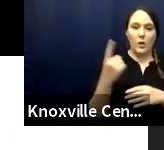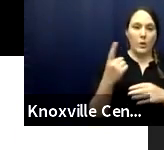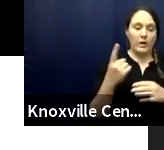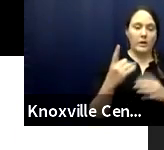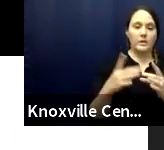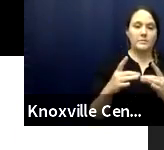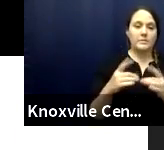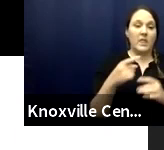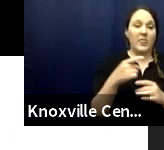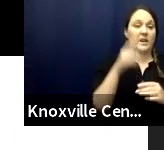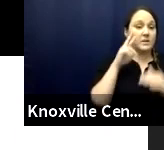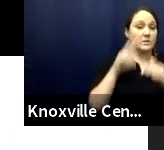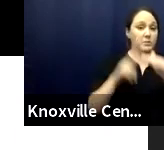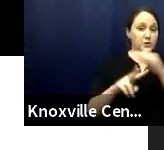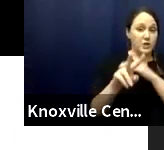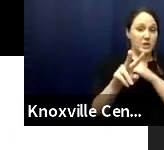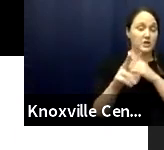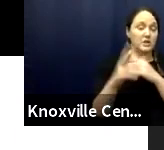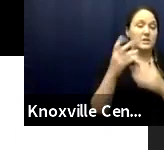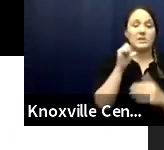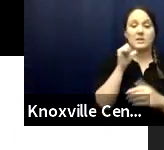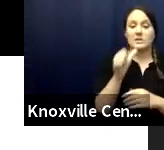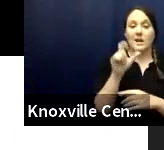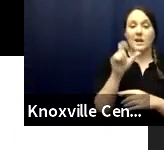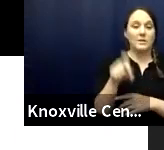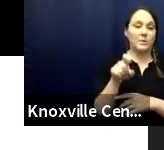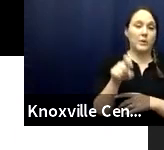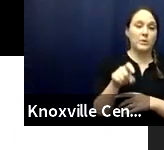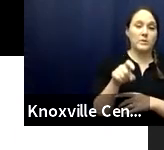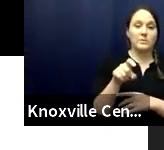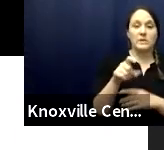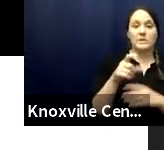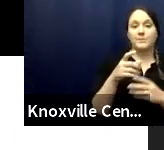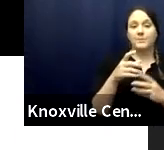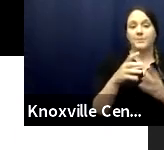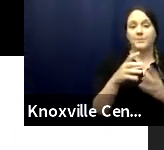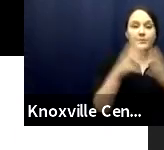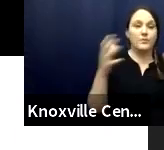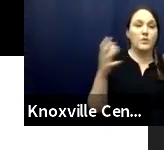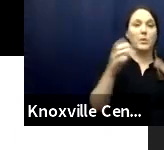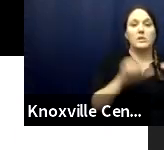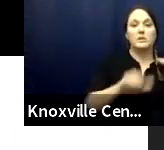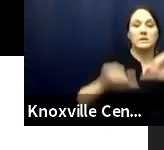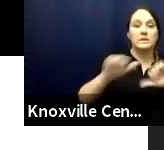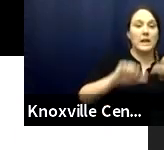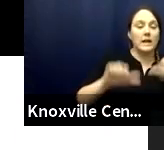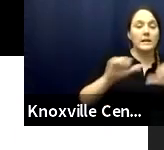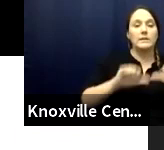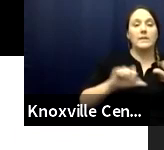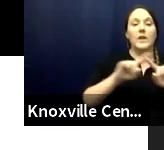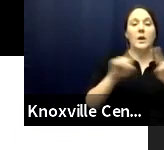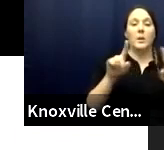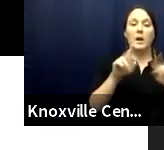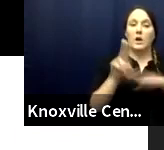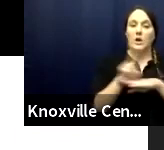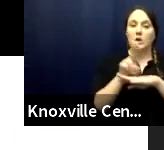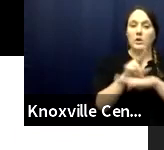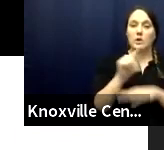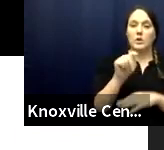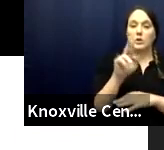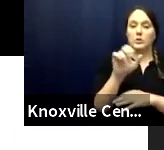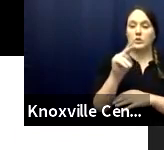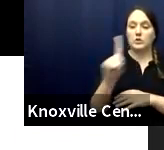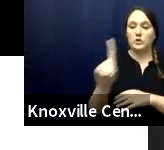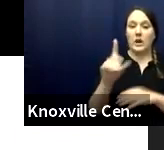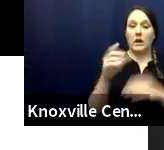this projection is not intended to be overly scientific. It just kind of takes the trend that we're on and projects